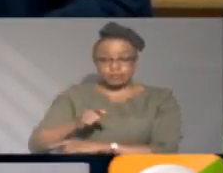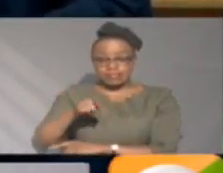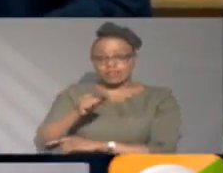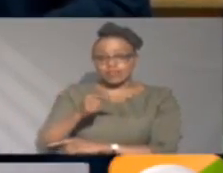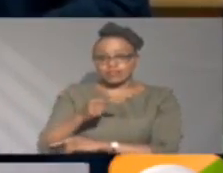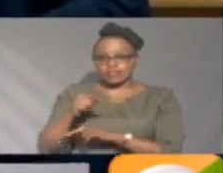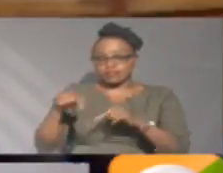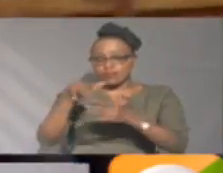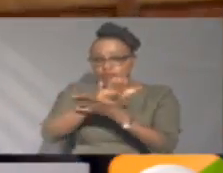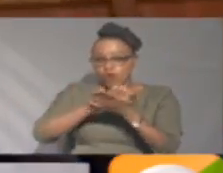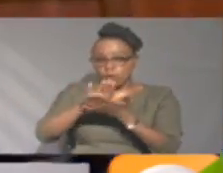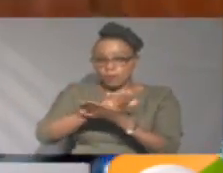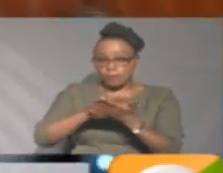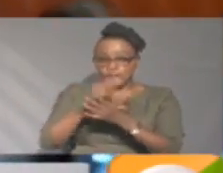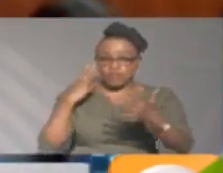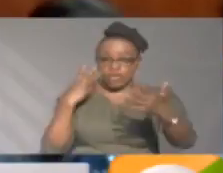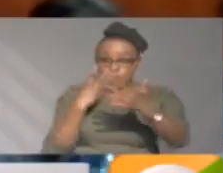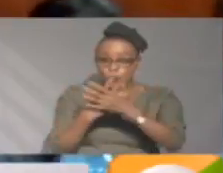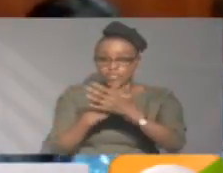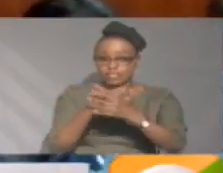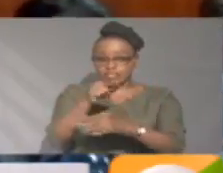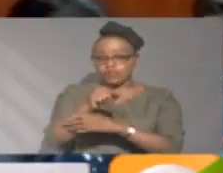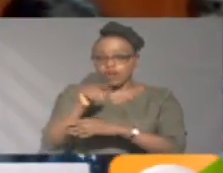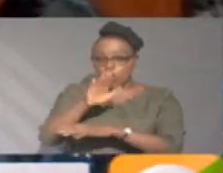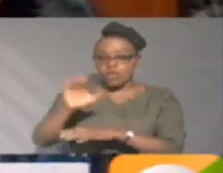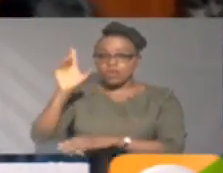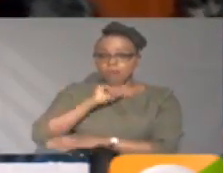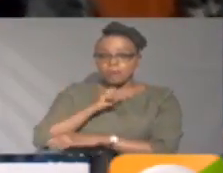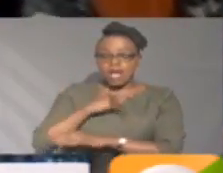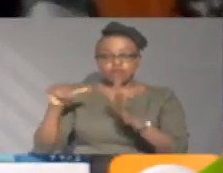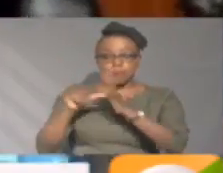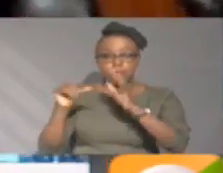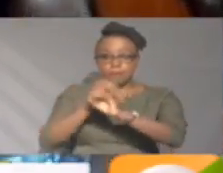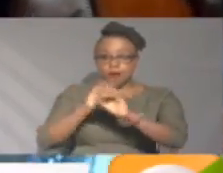contention on the basis that the witness was on oath and had no